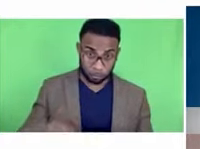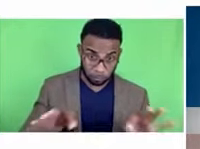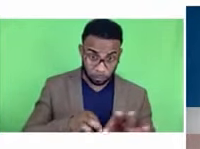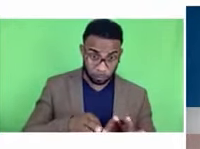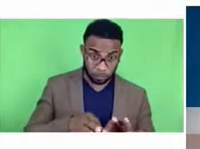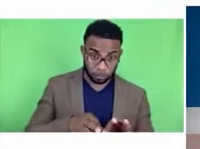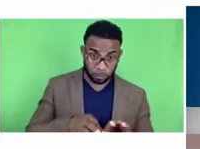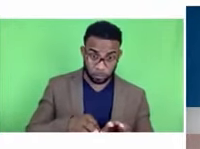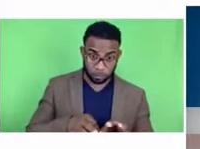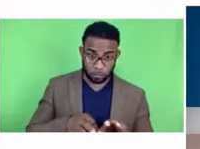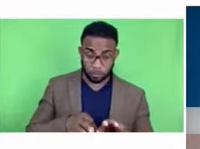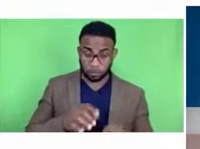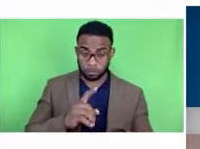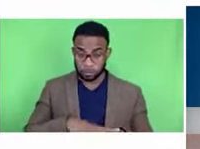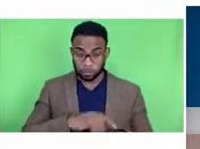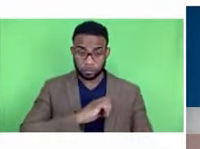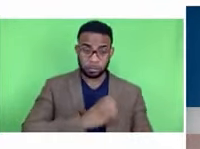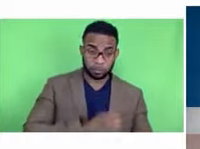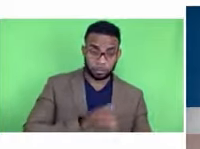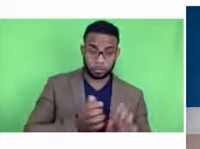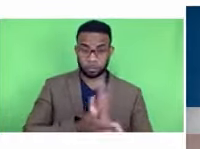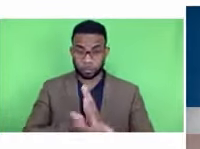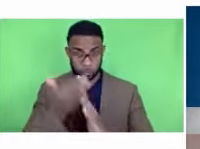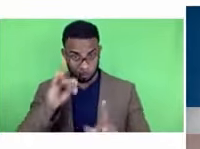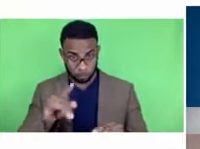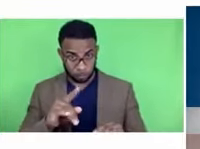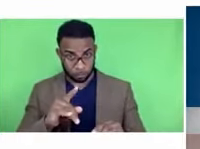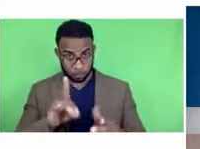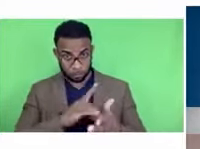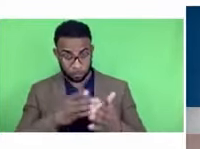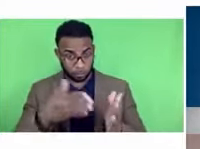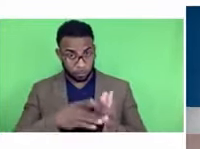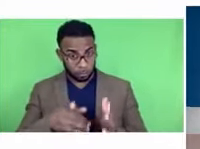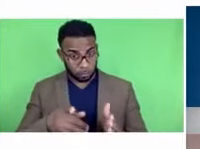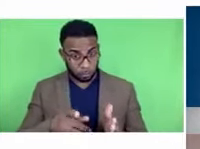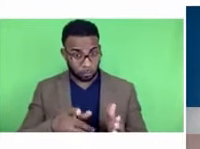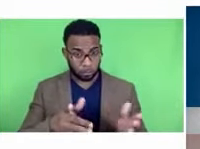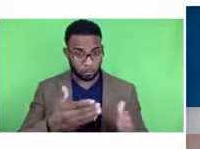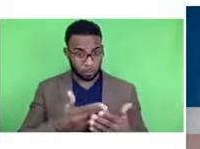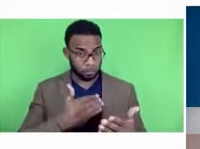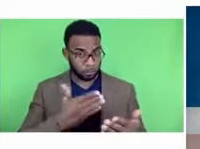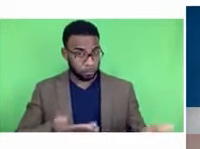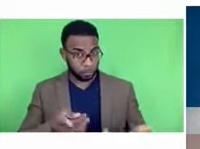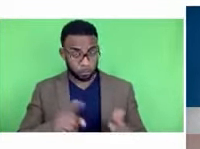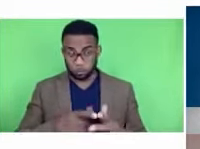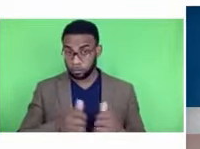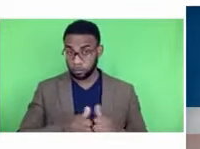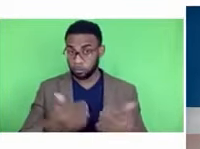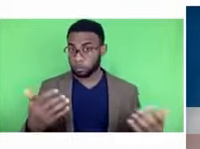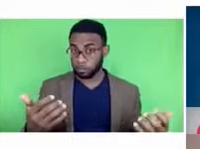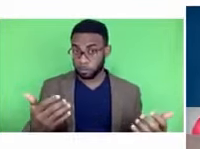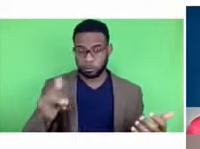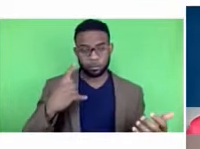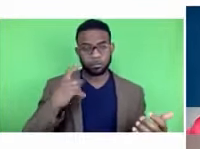their time and their energy and their talents if they did discriminate against you, before hiring you to begin with? So that's just a